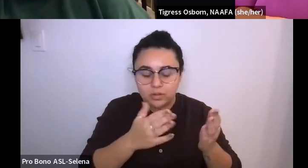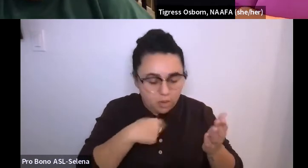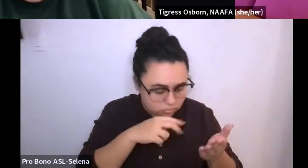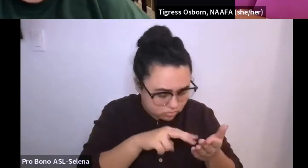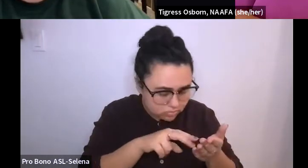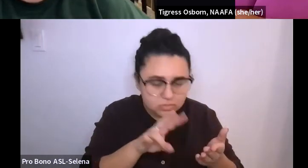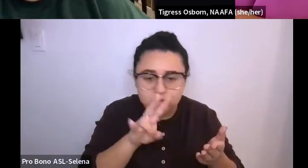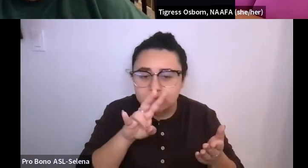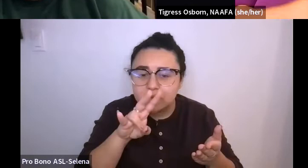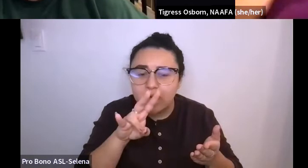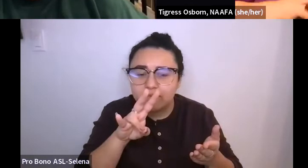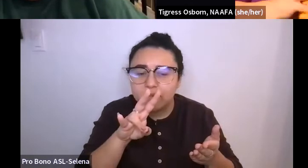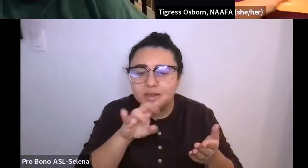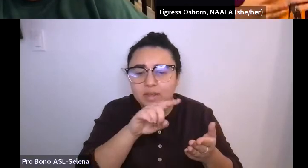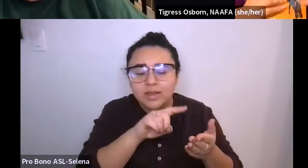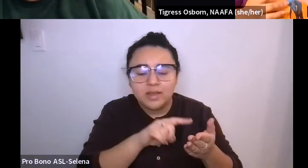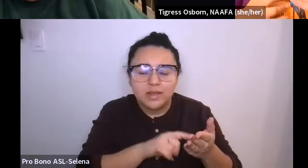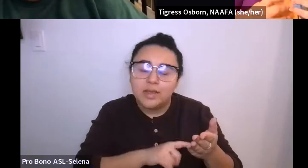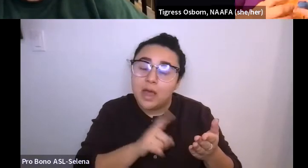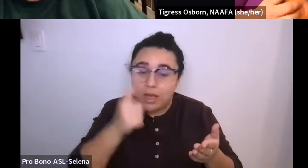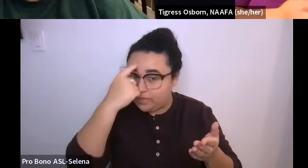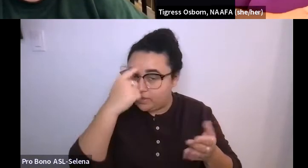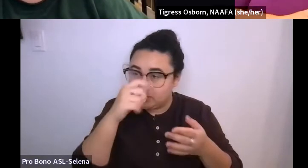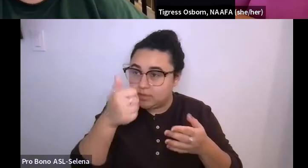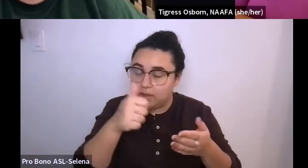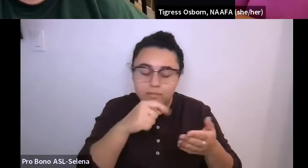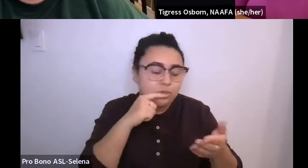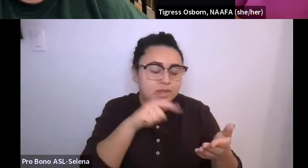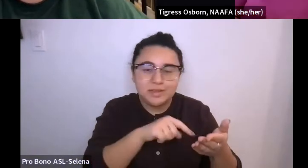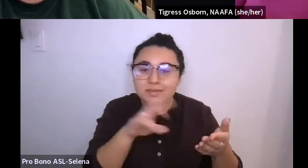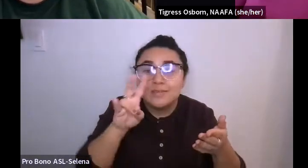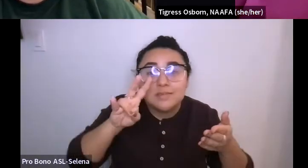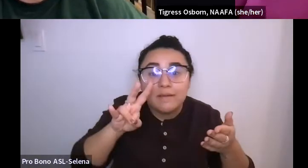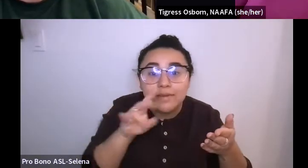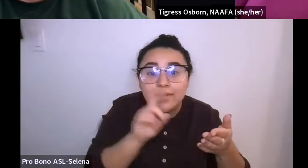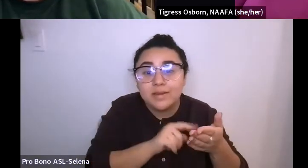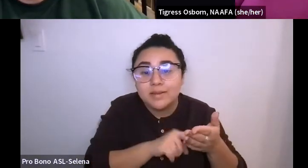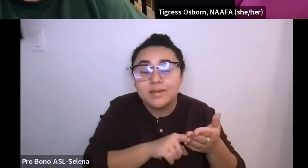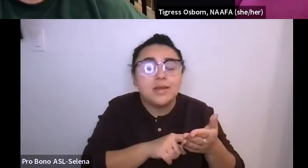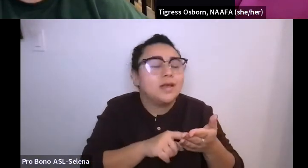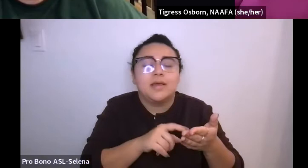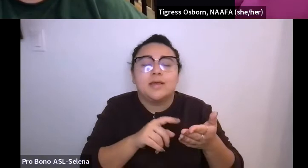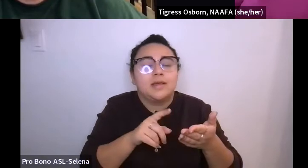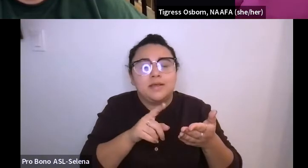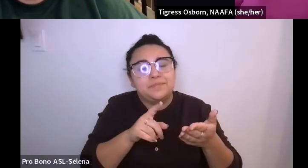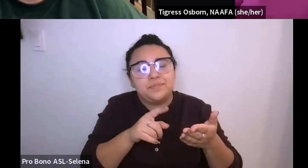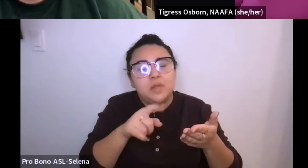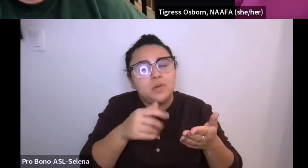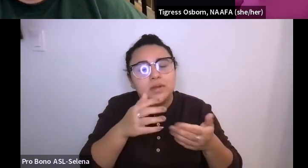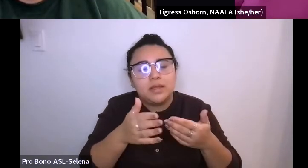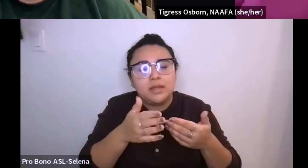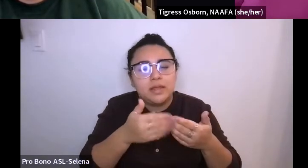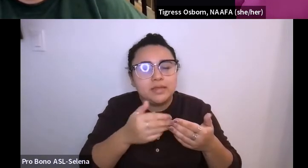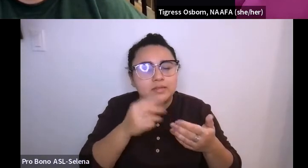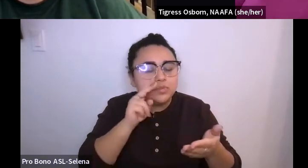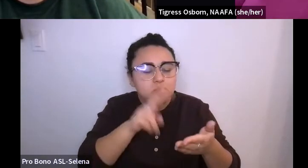you break them, because a couple of them can, well, anyway, you can see it in Sophie's book. You can also easily find it by Googling. And the Fat Underground has, there's